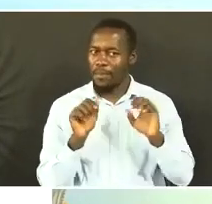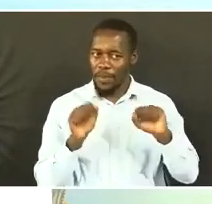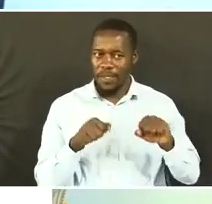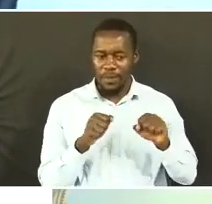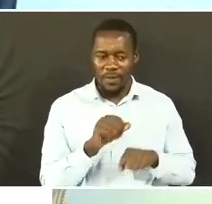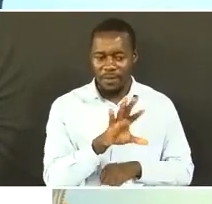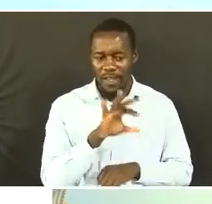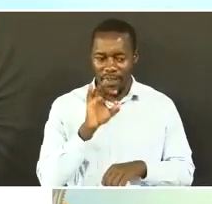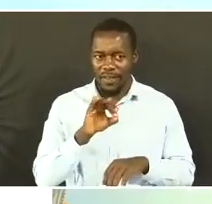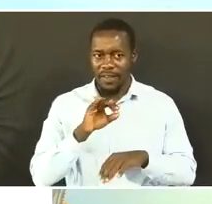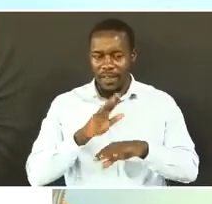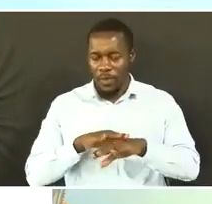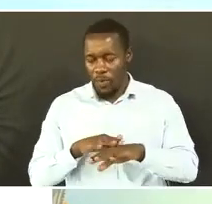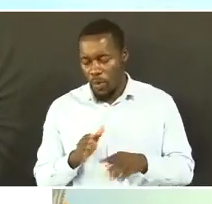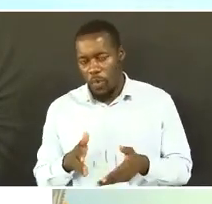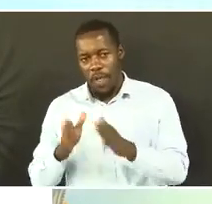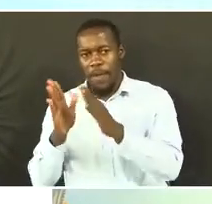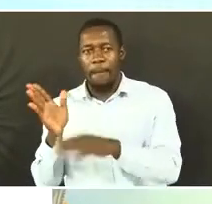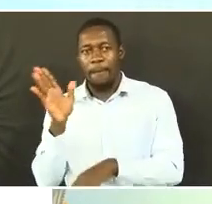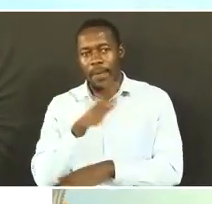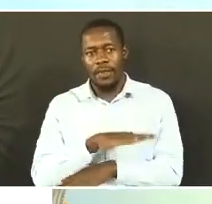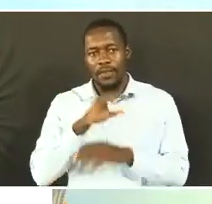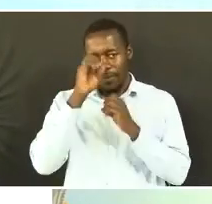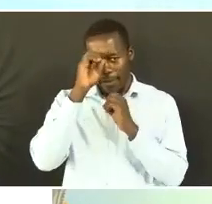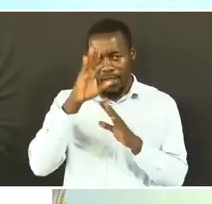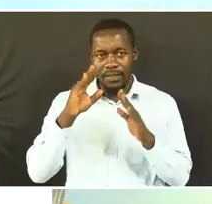way back to our father's home.